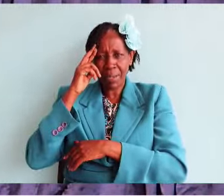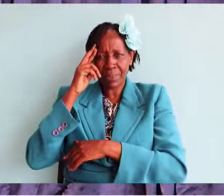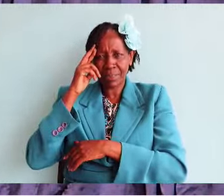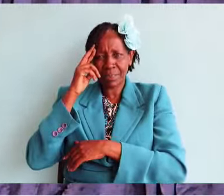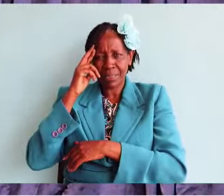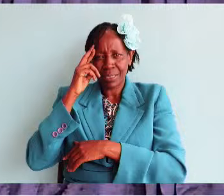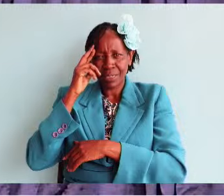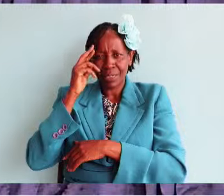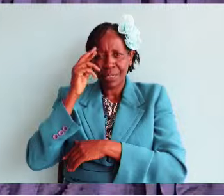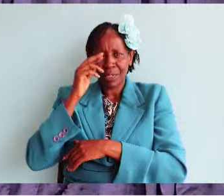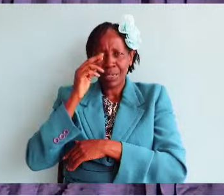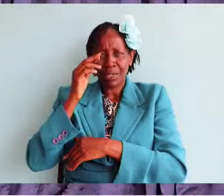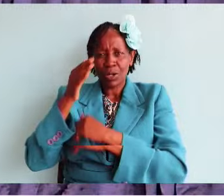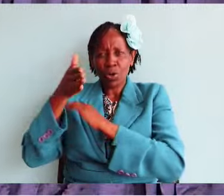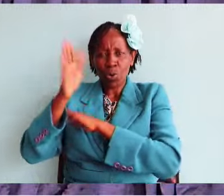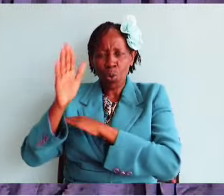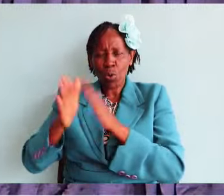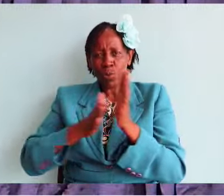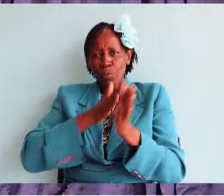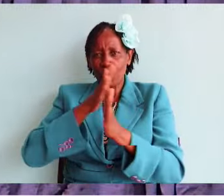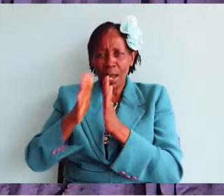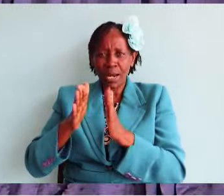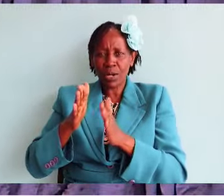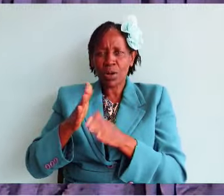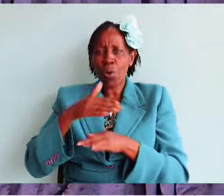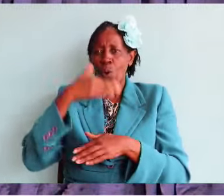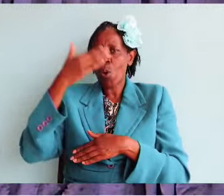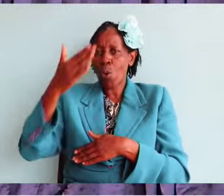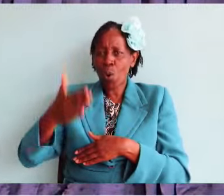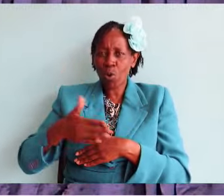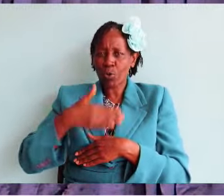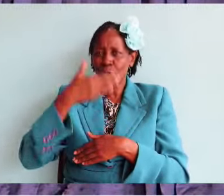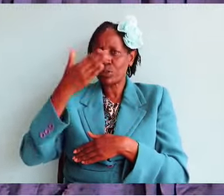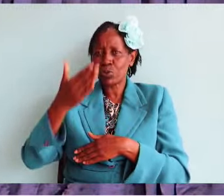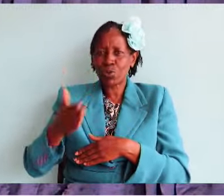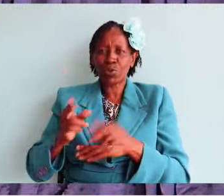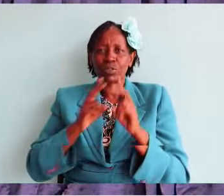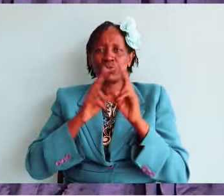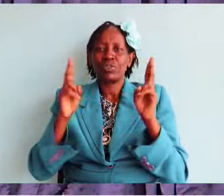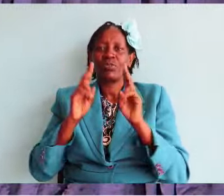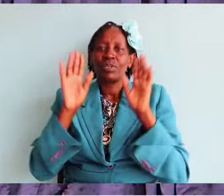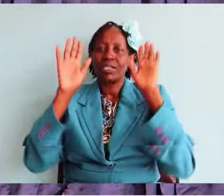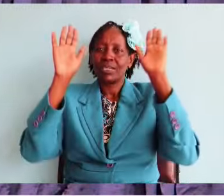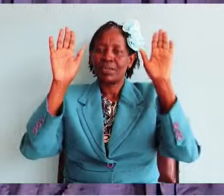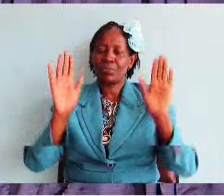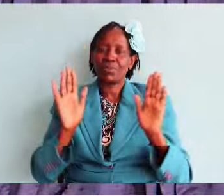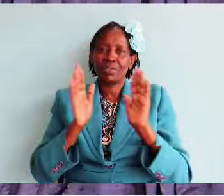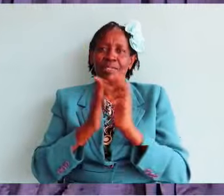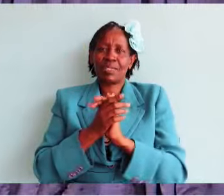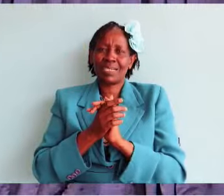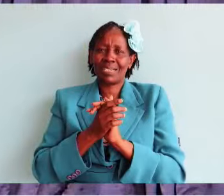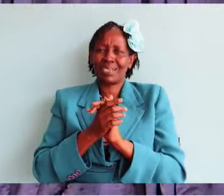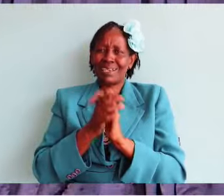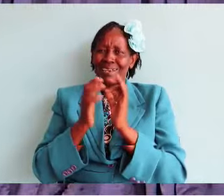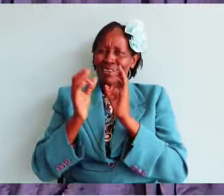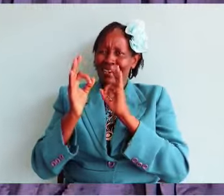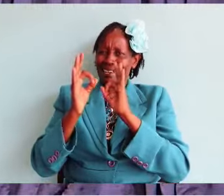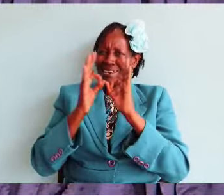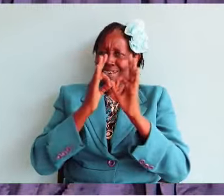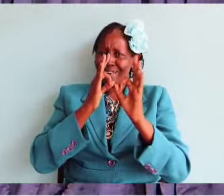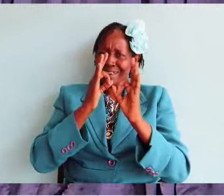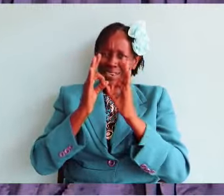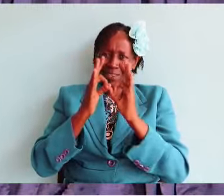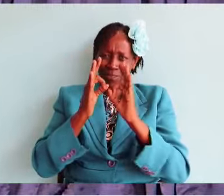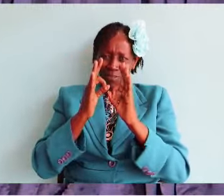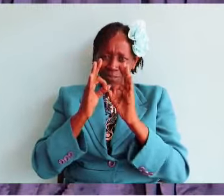should see. So the glory of the Lord was at stake. If he allowed them to go with this 32, they will boast